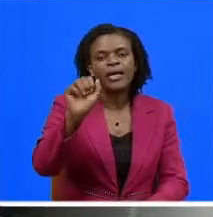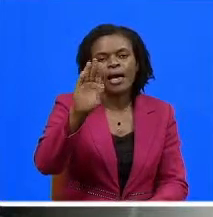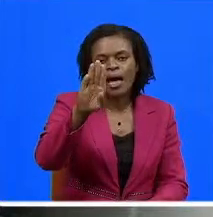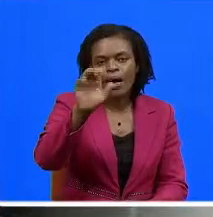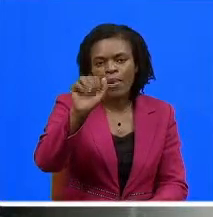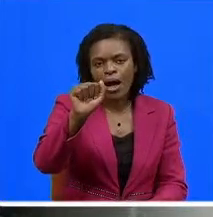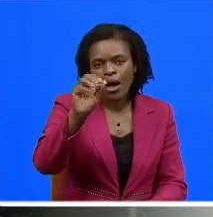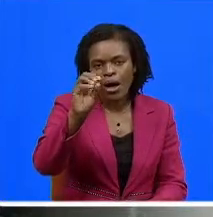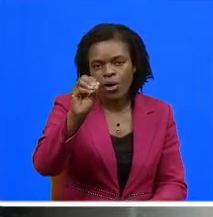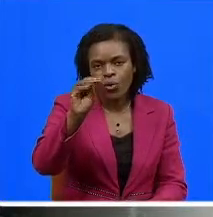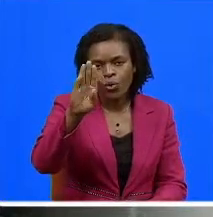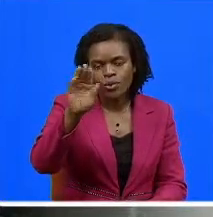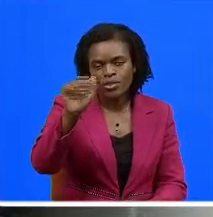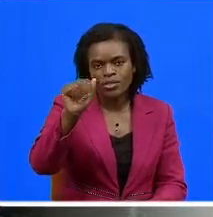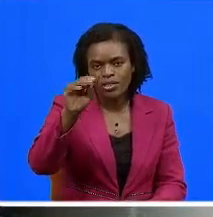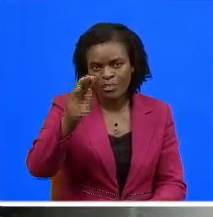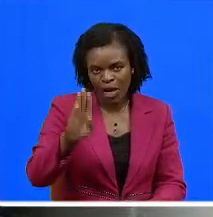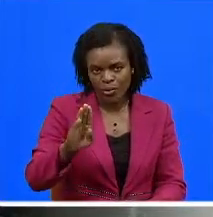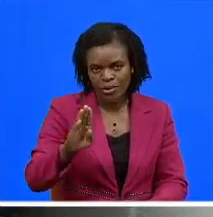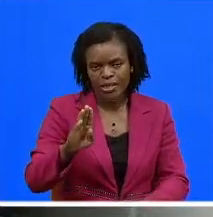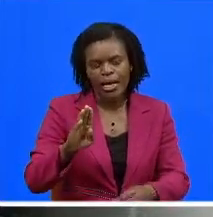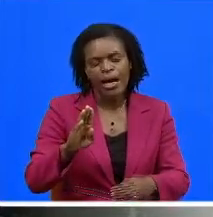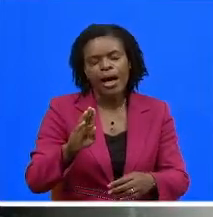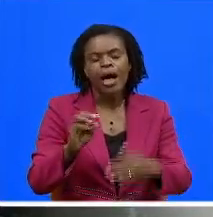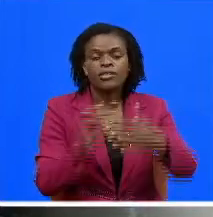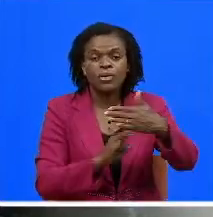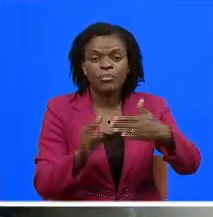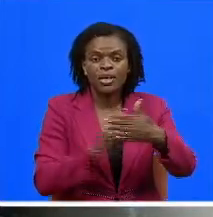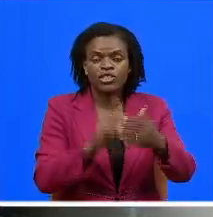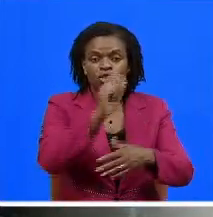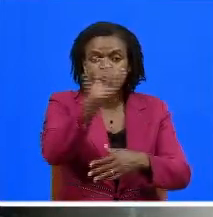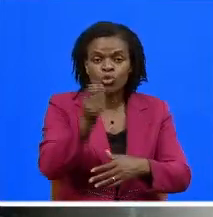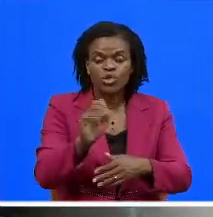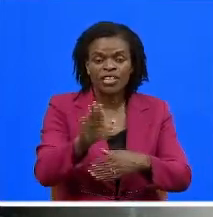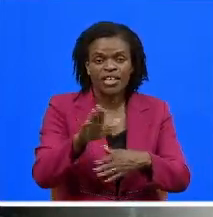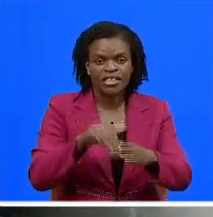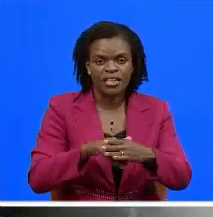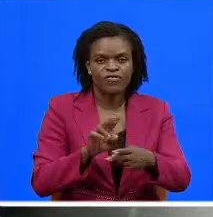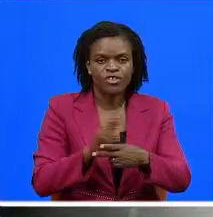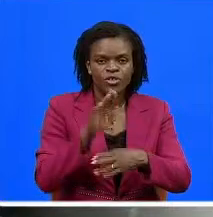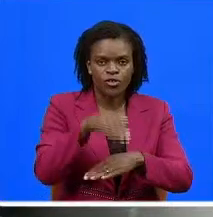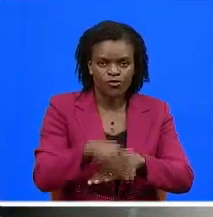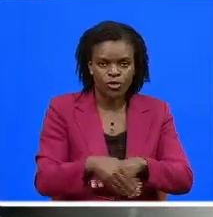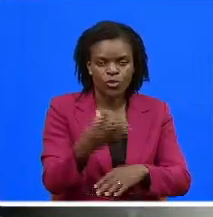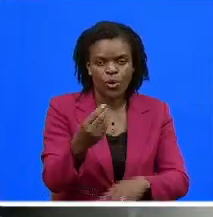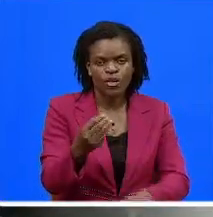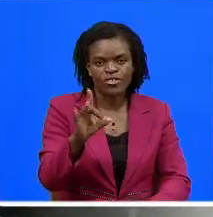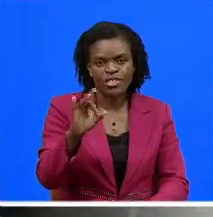place. And we've got Kim, Suanda, and Wengani who are actually on standby there. So let's just see what we've got.